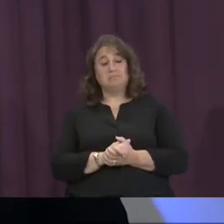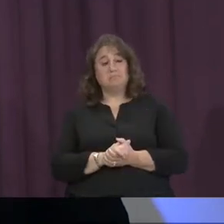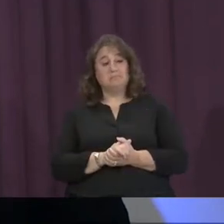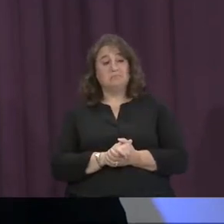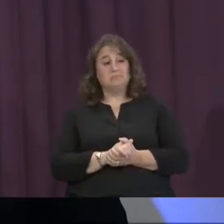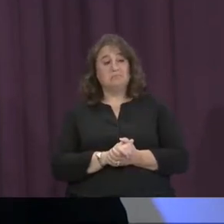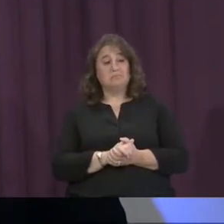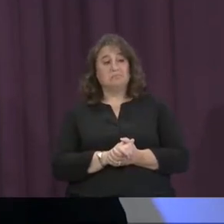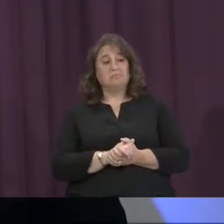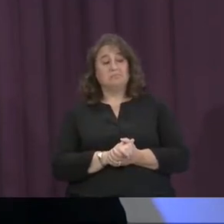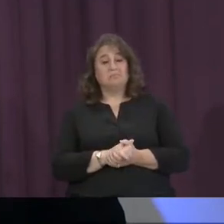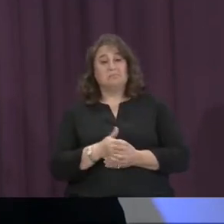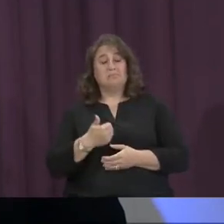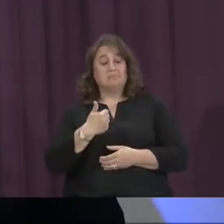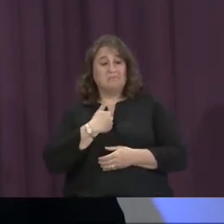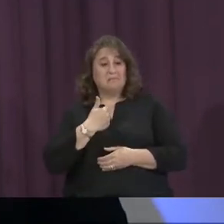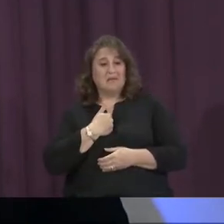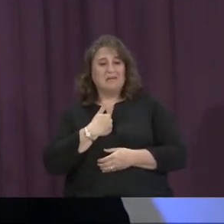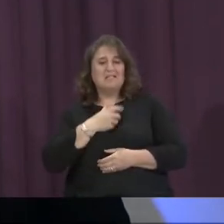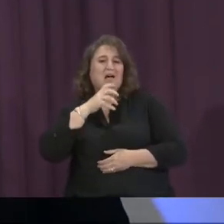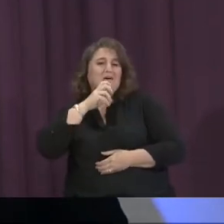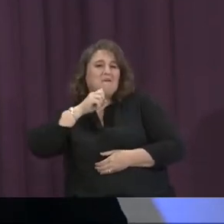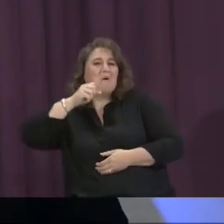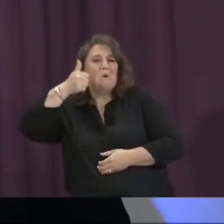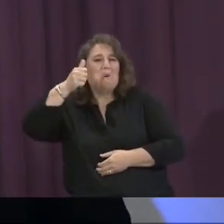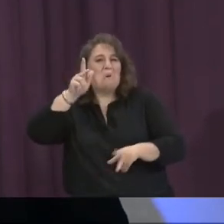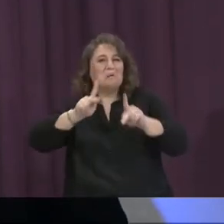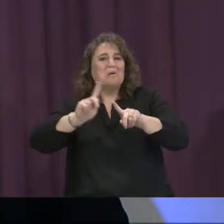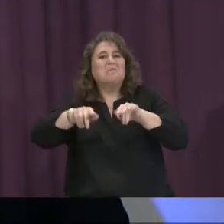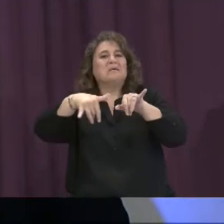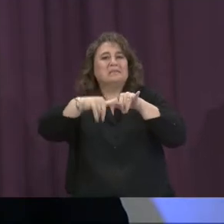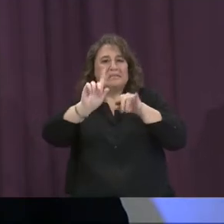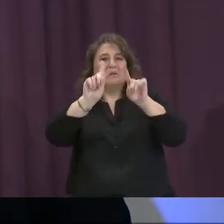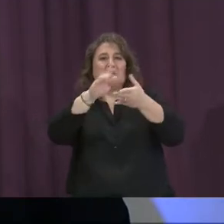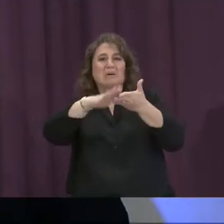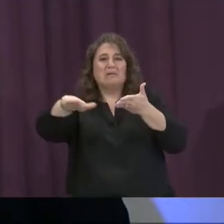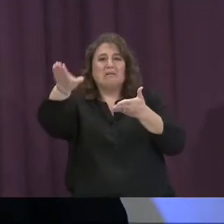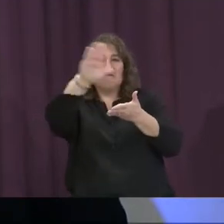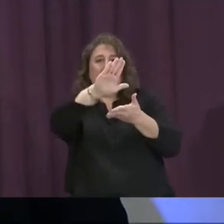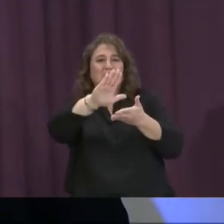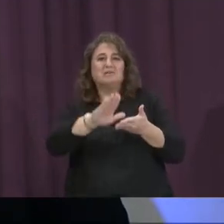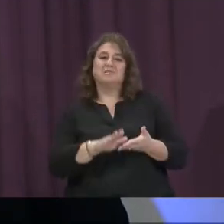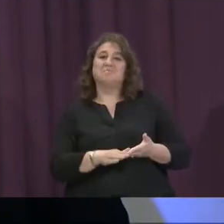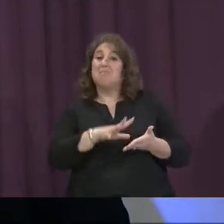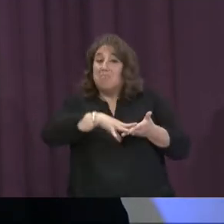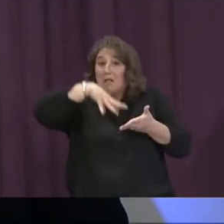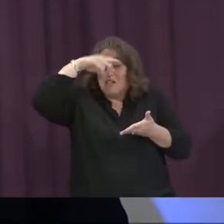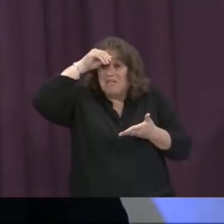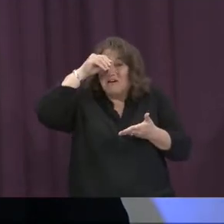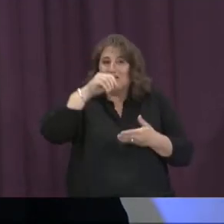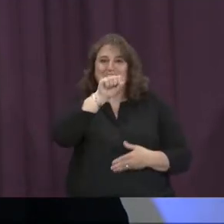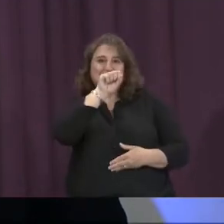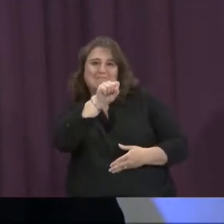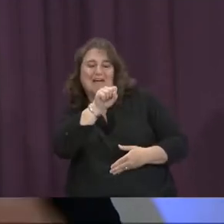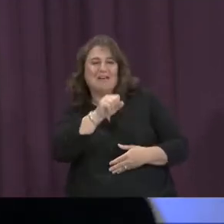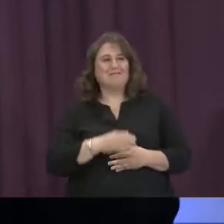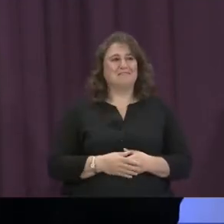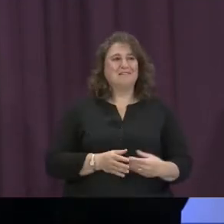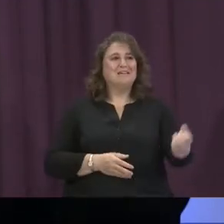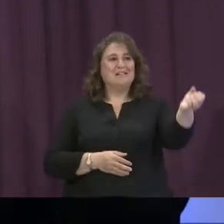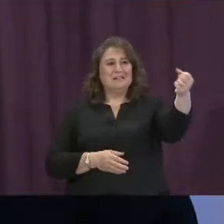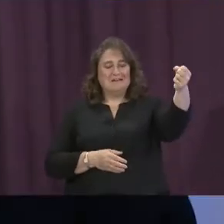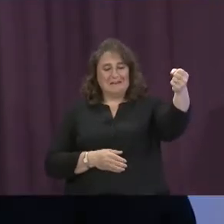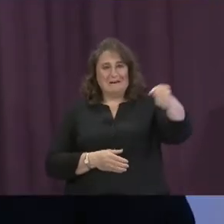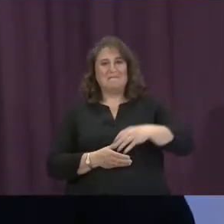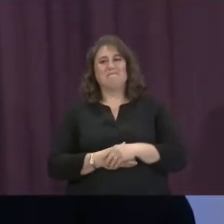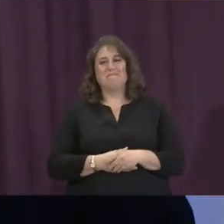I was one of those little older people in school. So, anyhow. So, yeah, we can learn. I love it. Definitely. Definitely. And